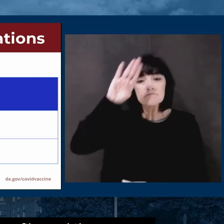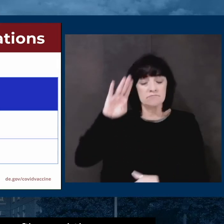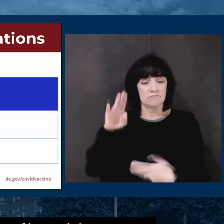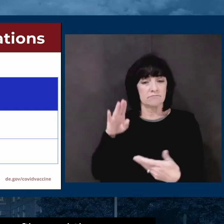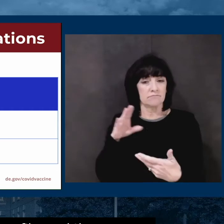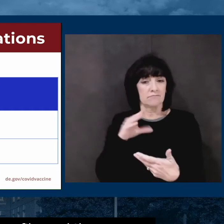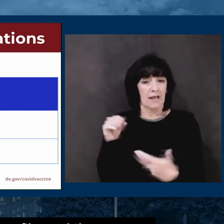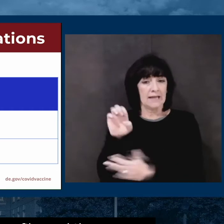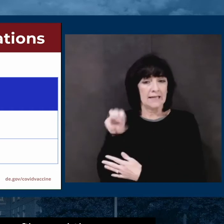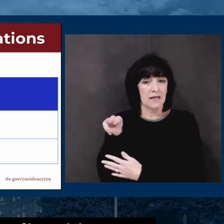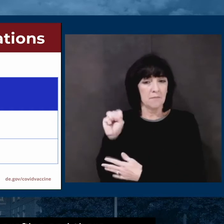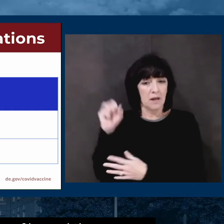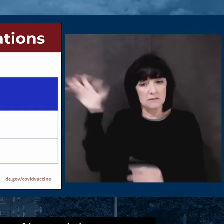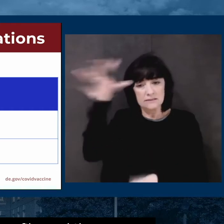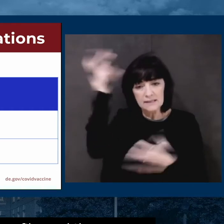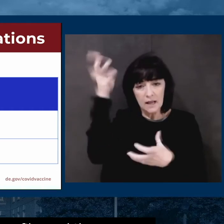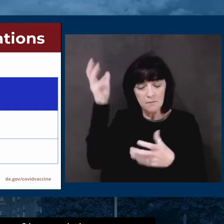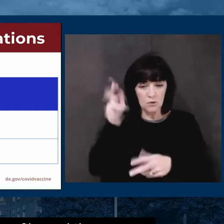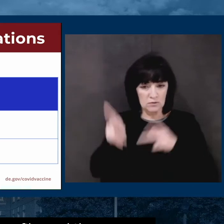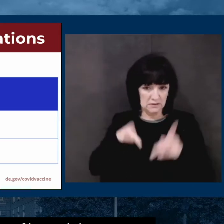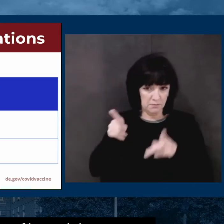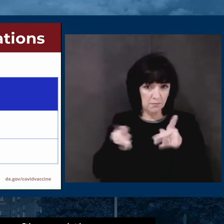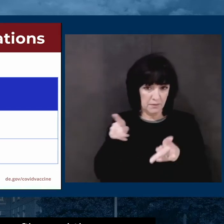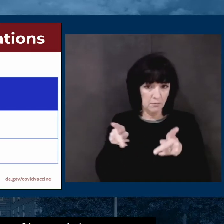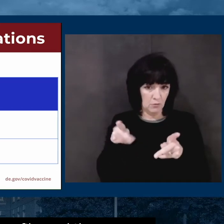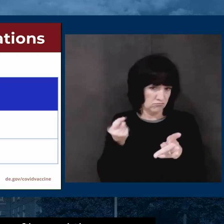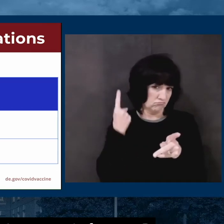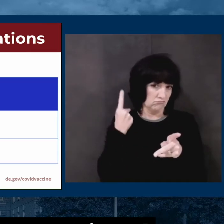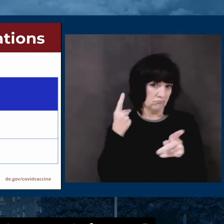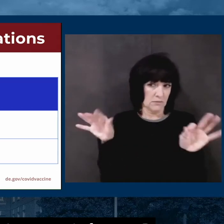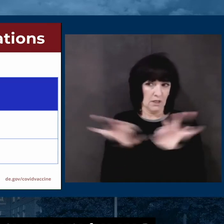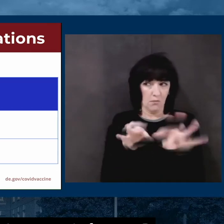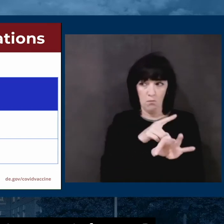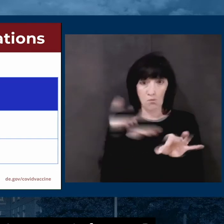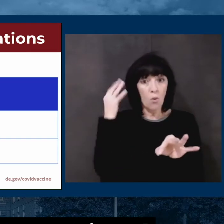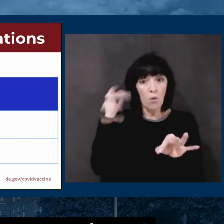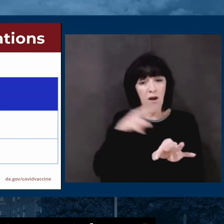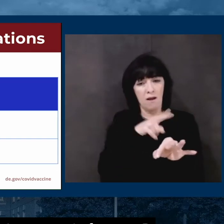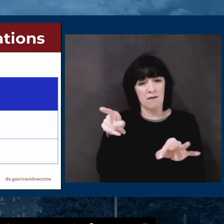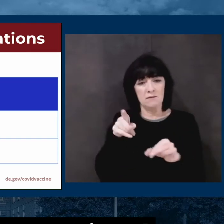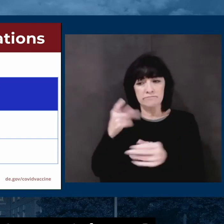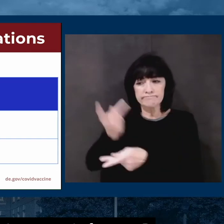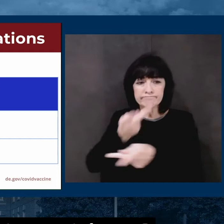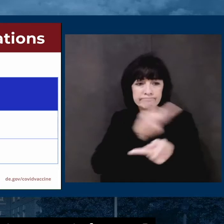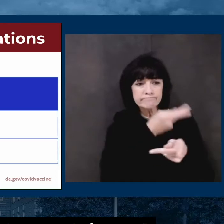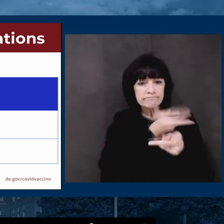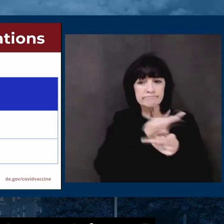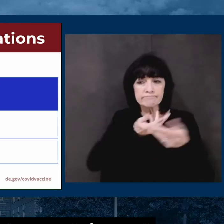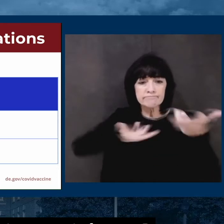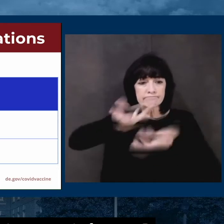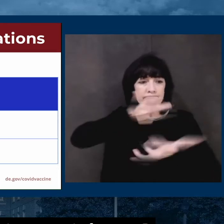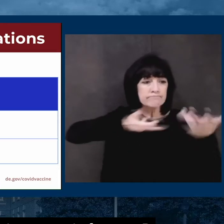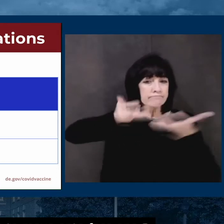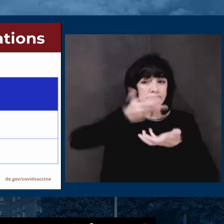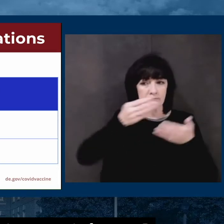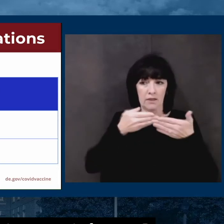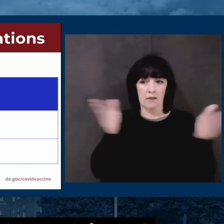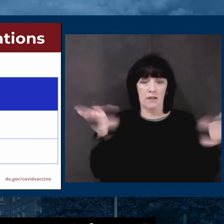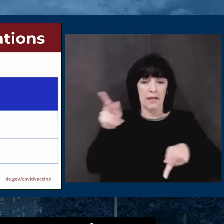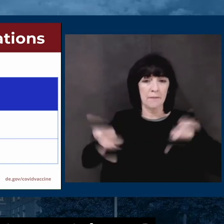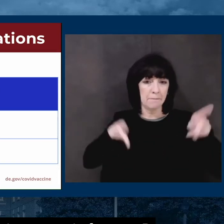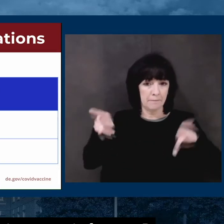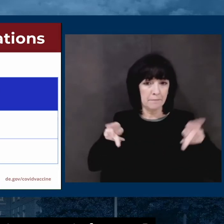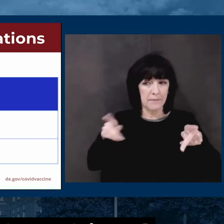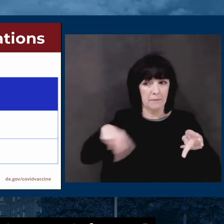to phase 1B. As you can see the slide here, the initial thought was that we had to complete everyone in phase 1A before we hit